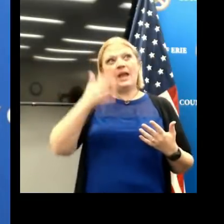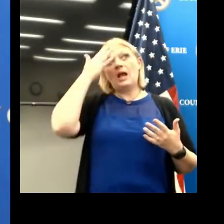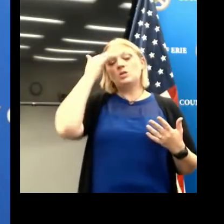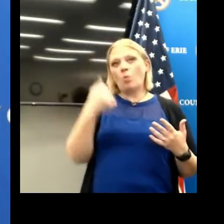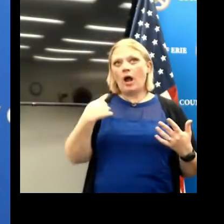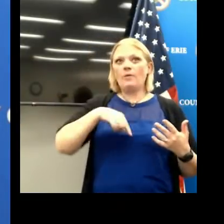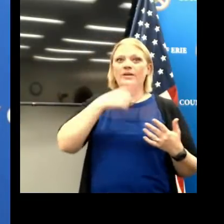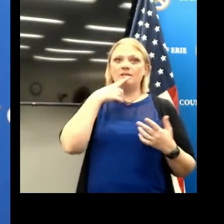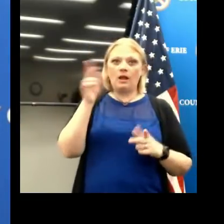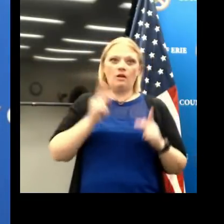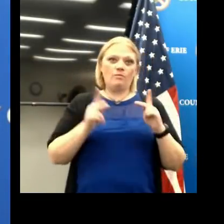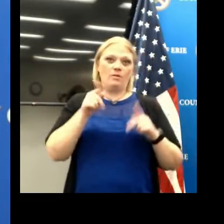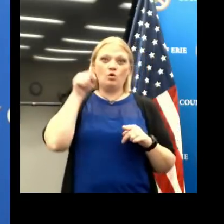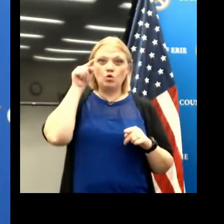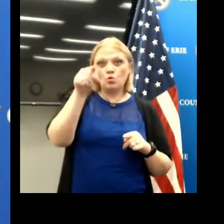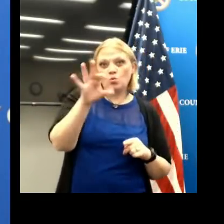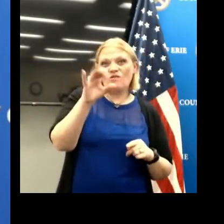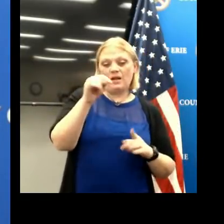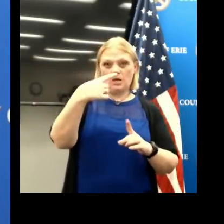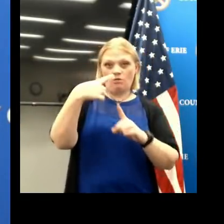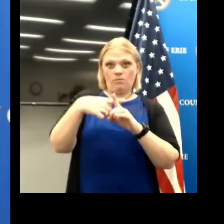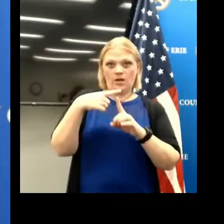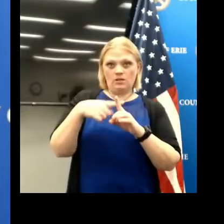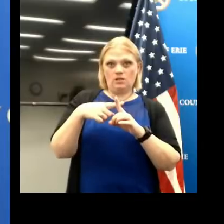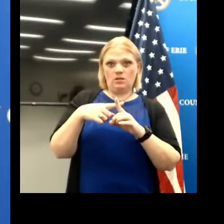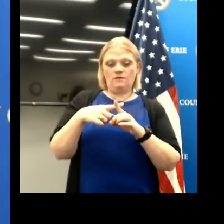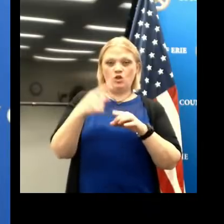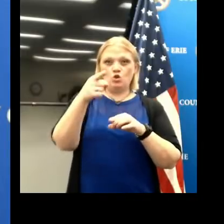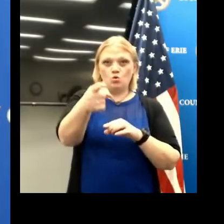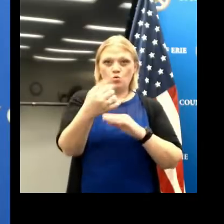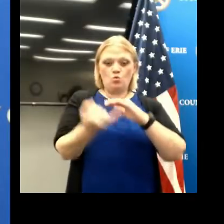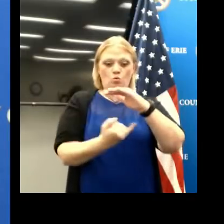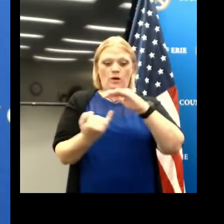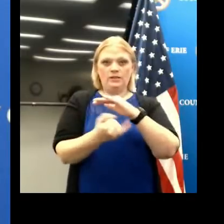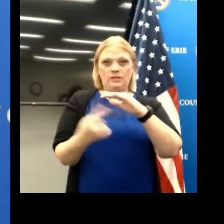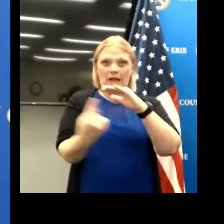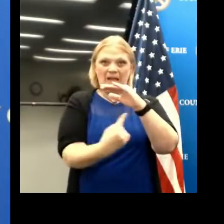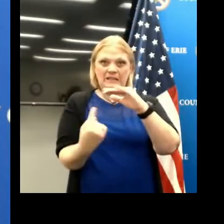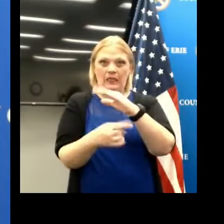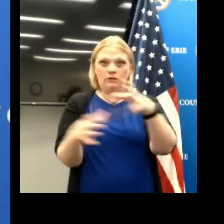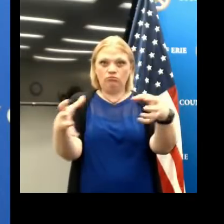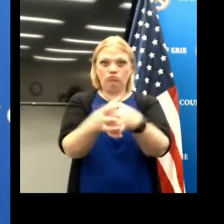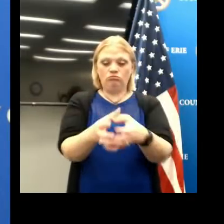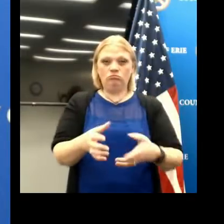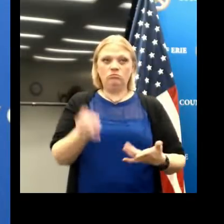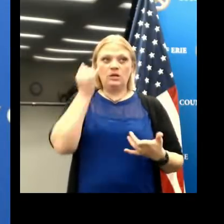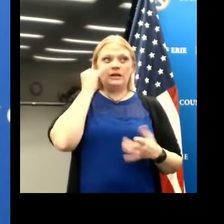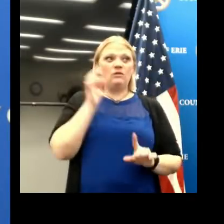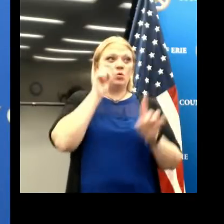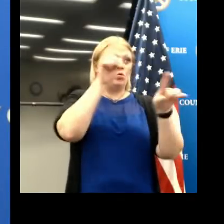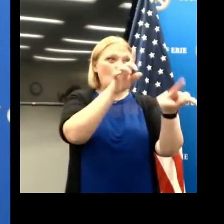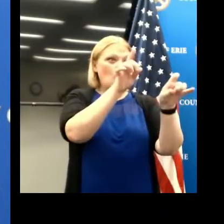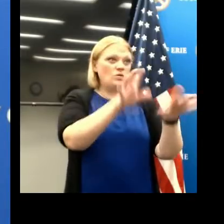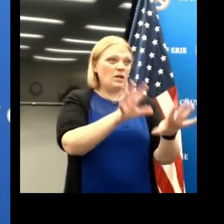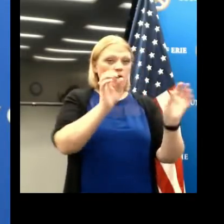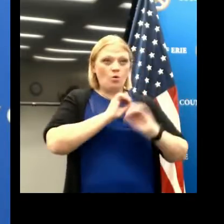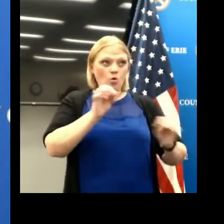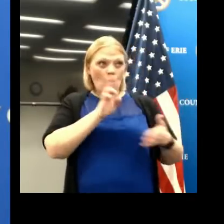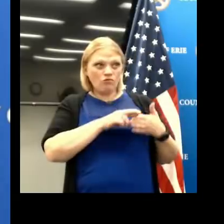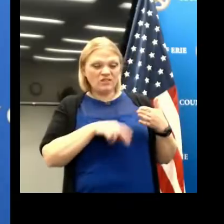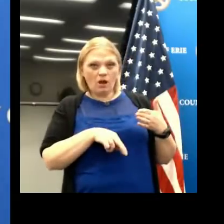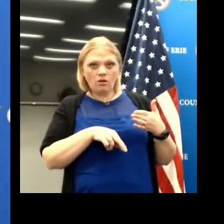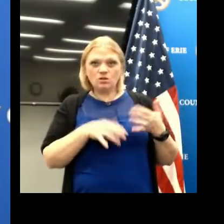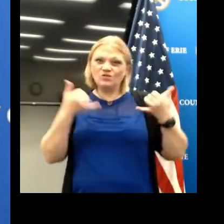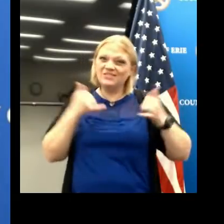people, once you find out you are positive, you have to isolate. If you go to get a test but you haven't gotten your results yet, you still